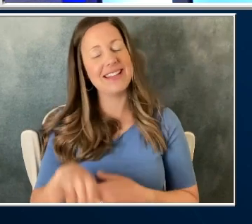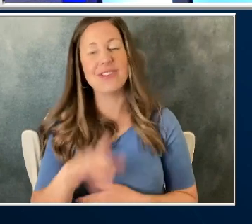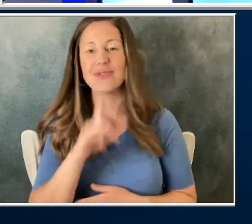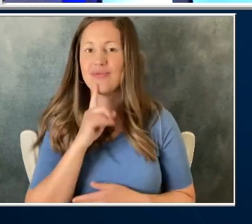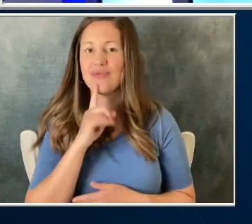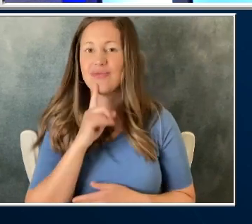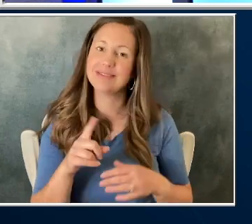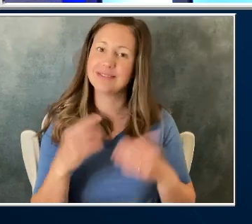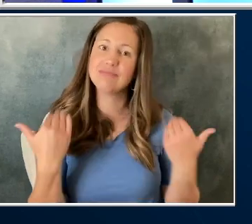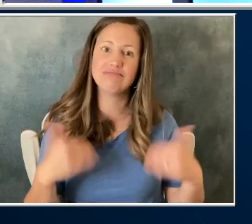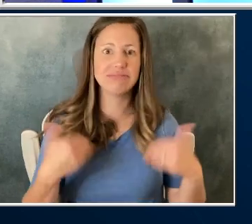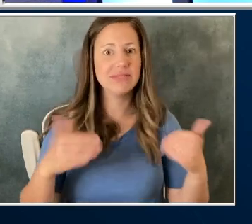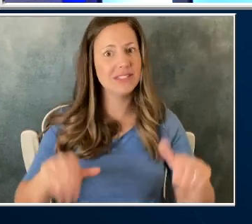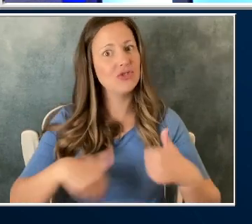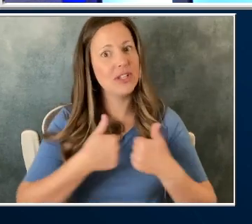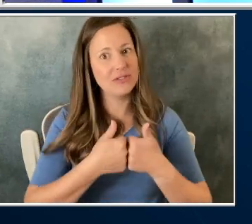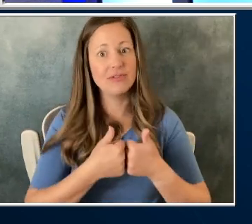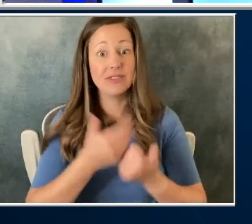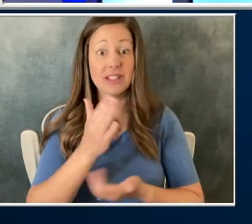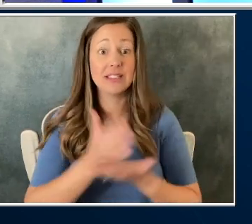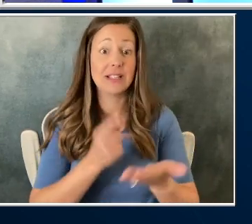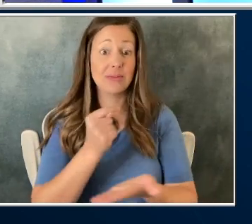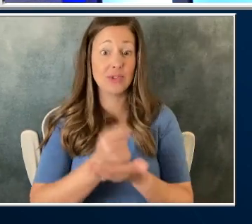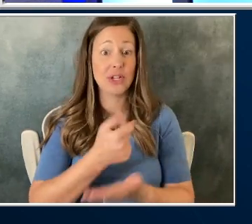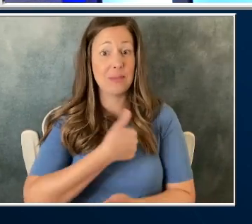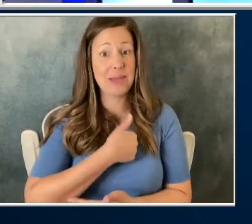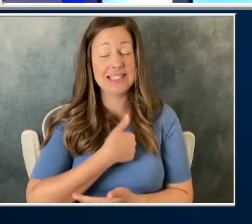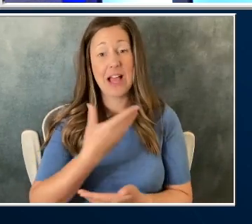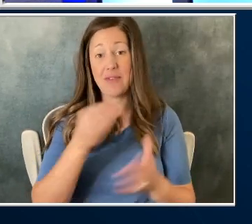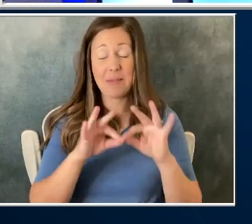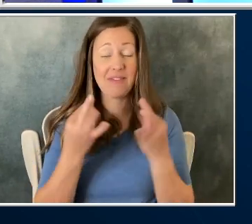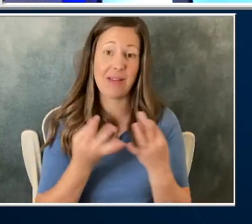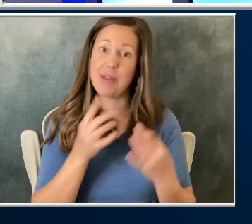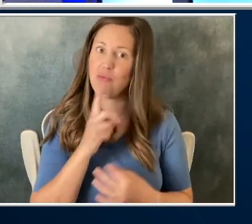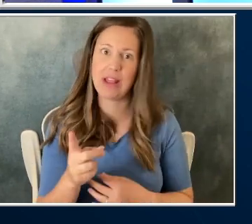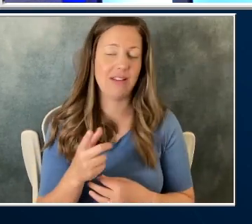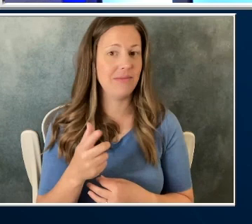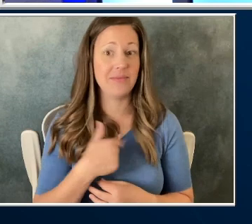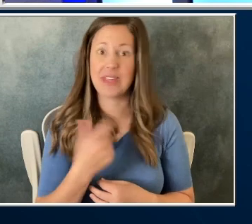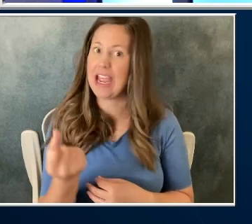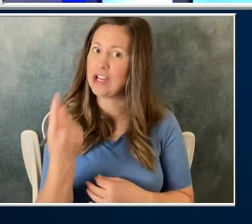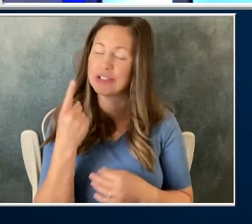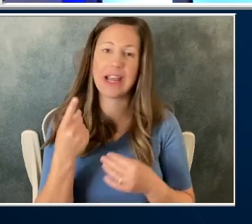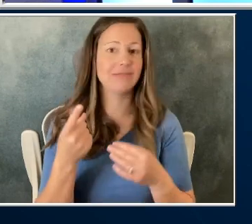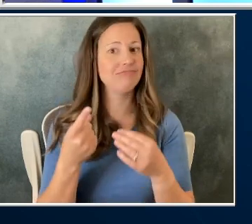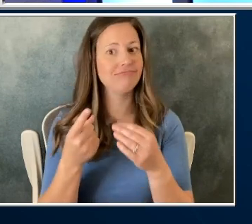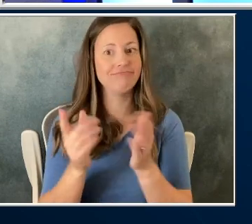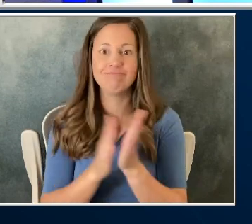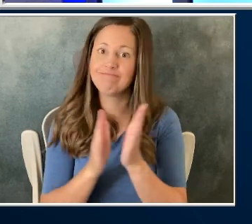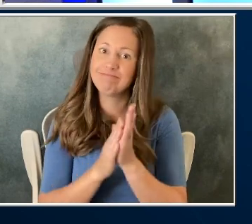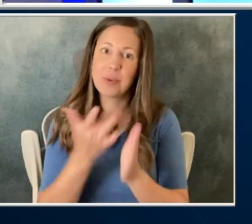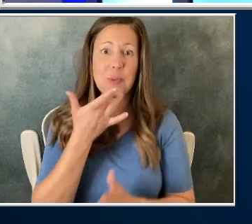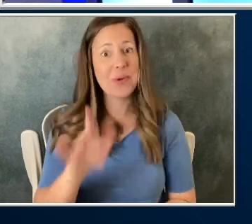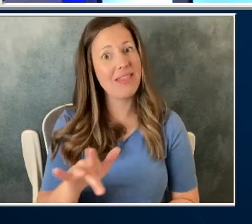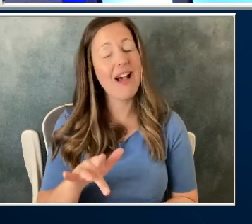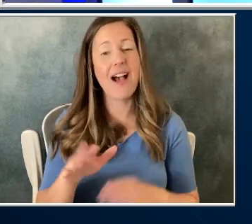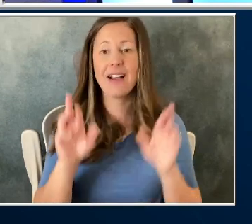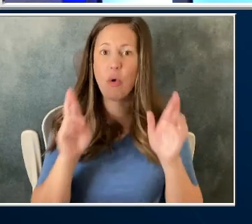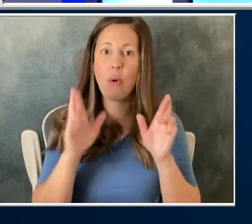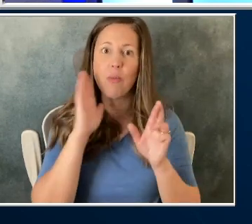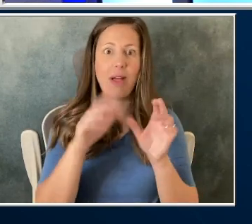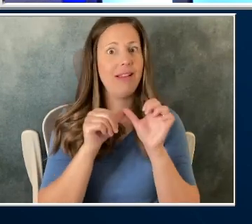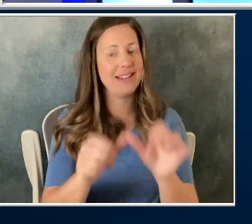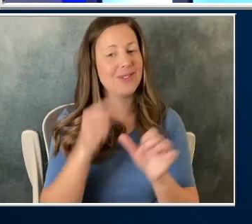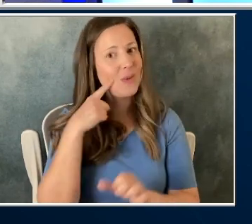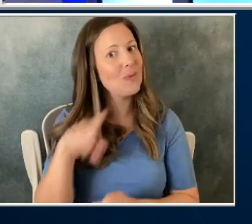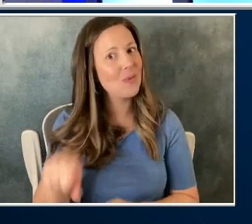had some treatment myself and my family, Godspeed and good luck, and I hope that continues to hold for you.